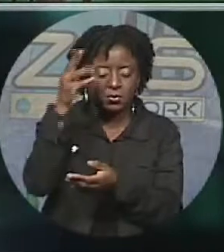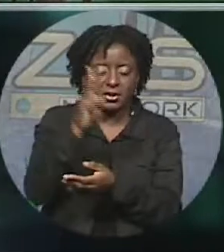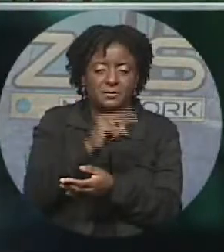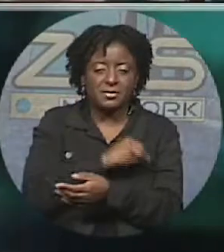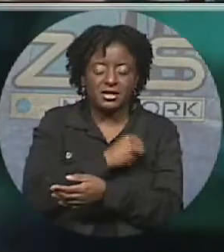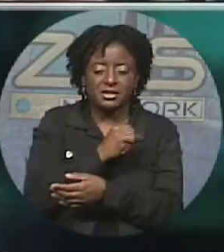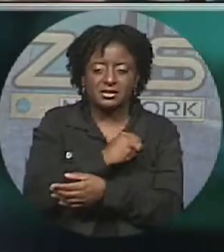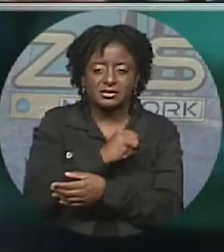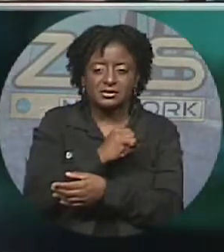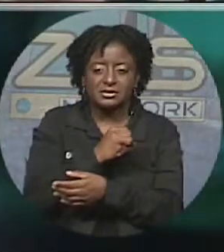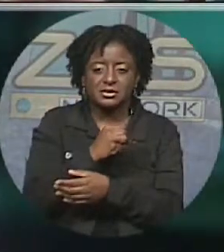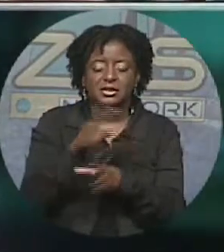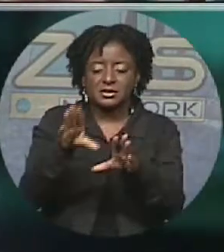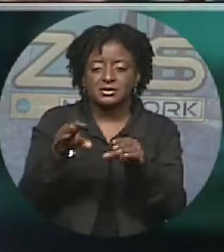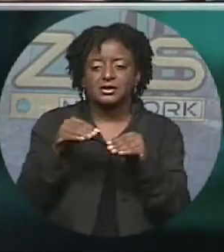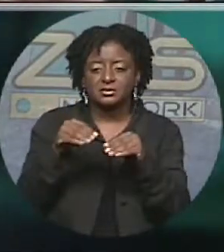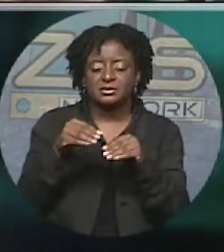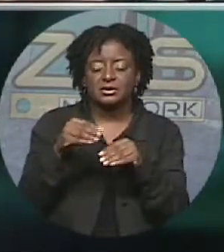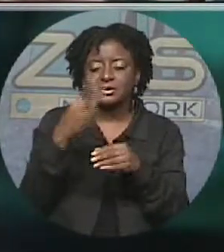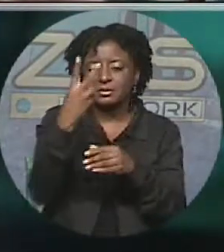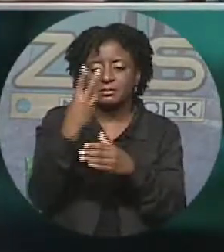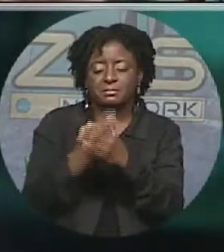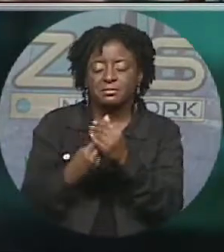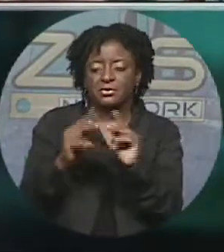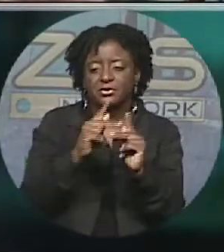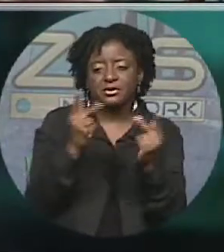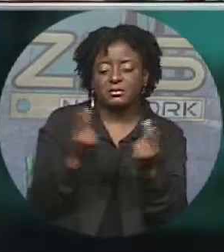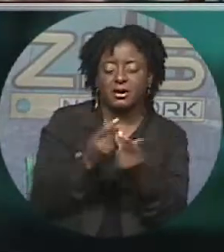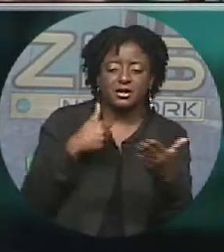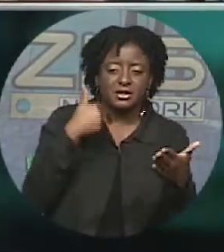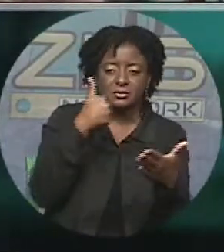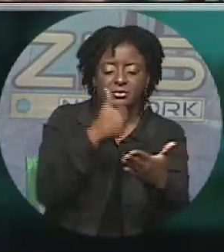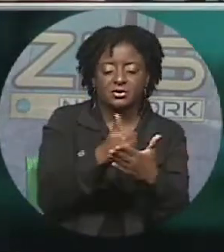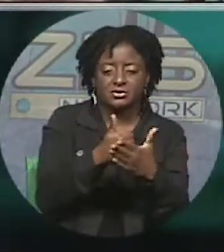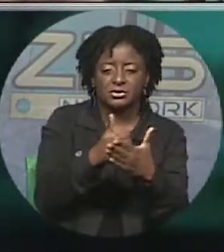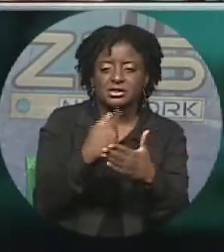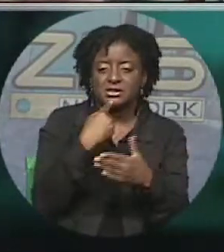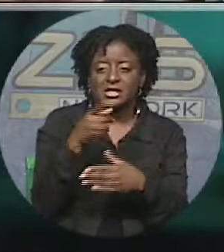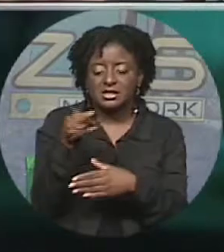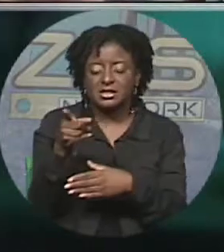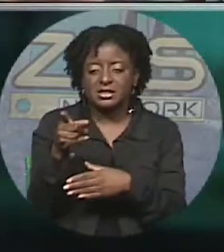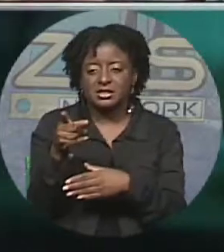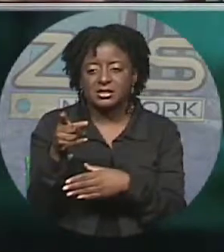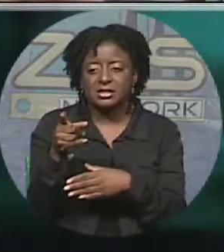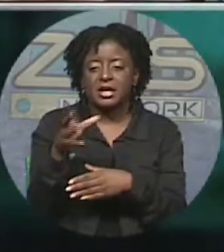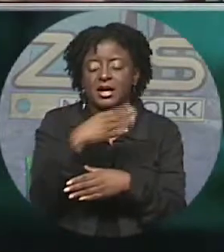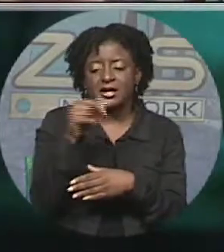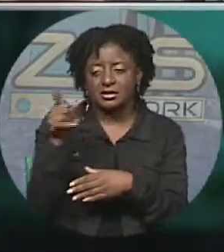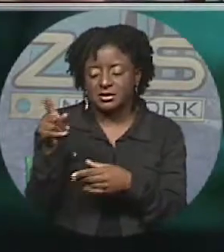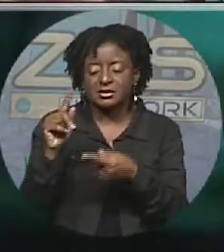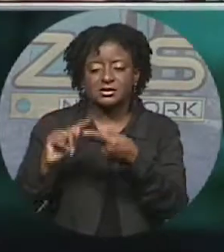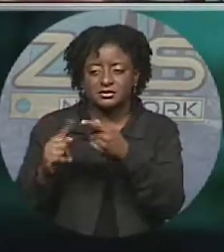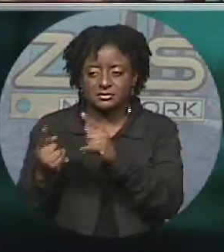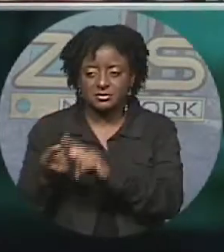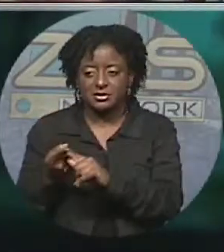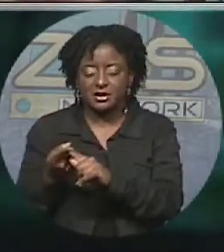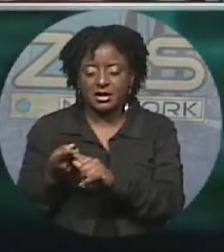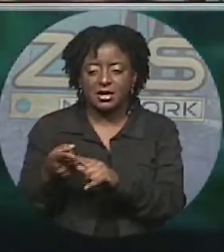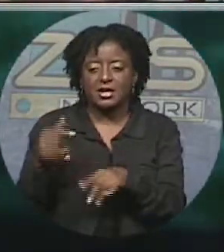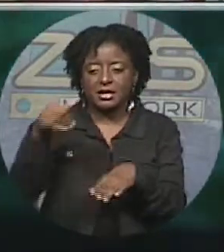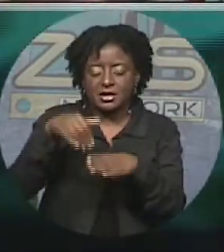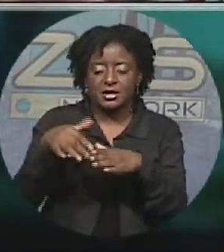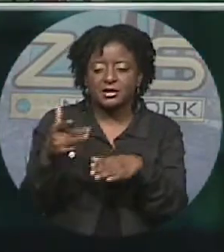a bipartisan approach on this issue, saying he and his parliamentary colleagues are in favor of the equality of every Bahamian